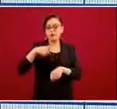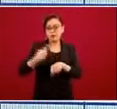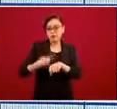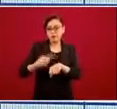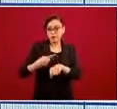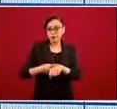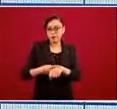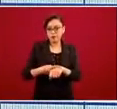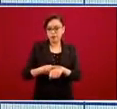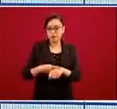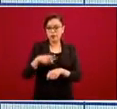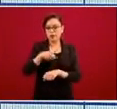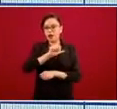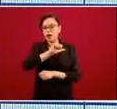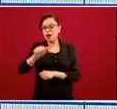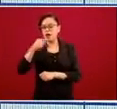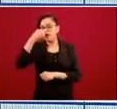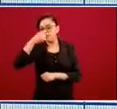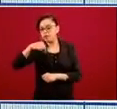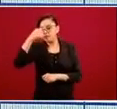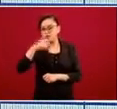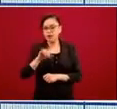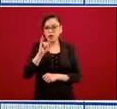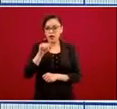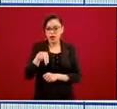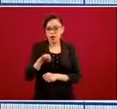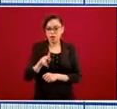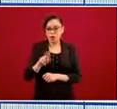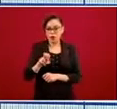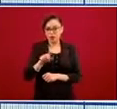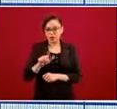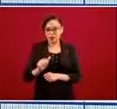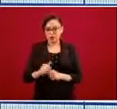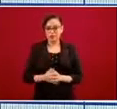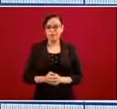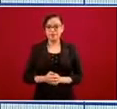ones met the requirements to be determined to be